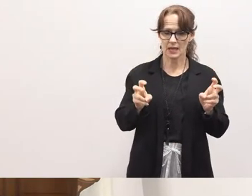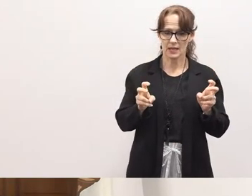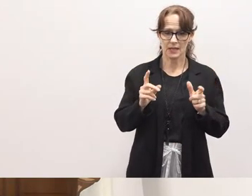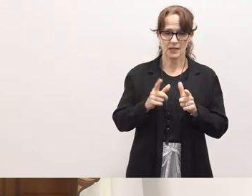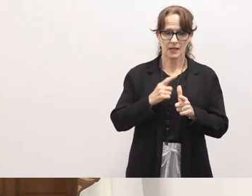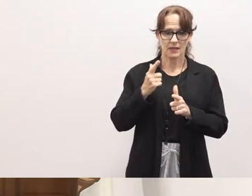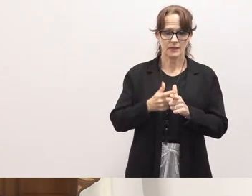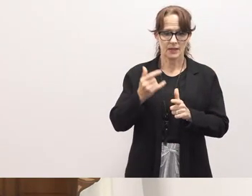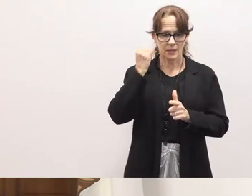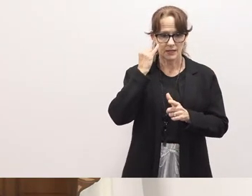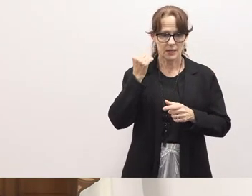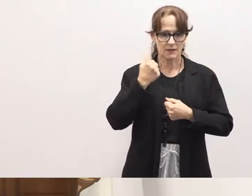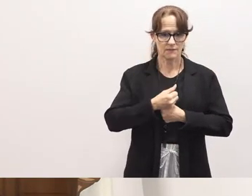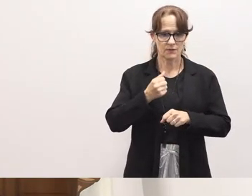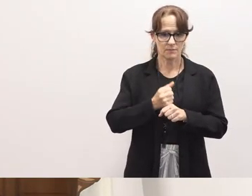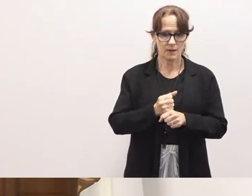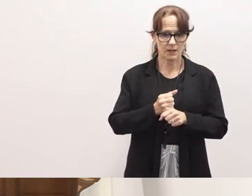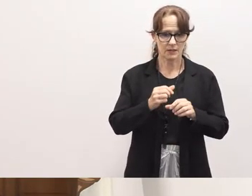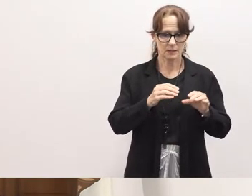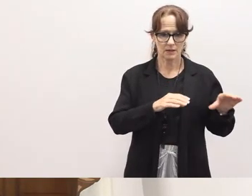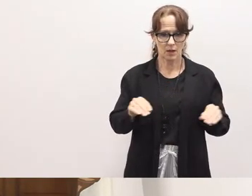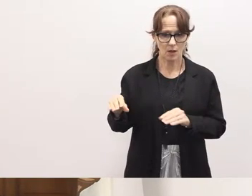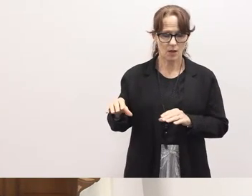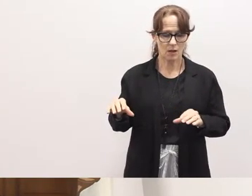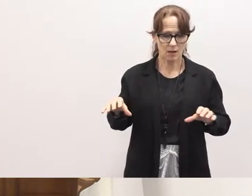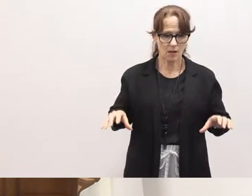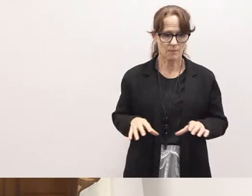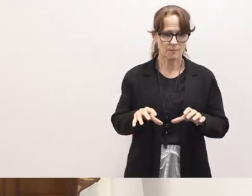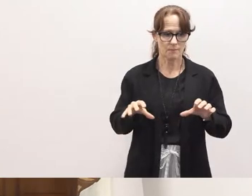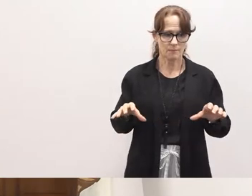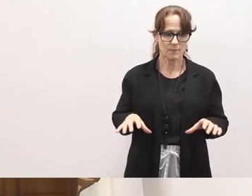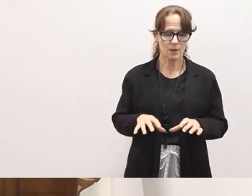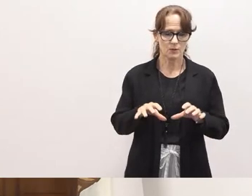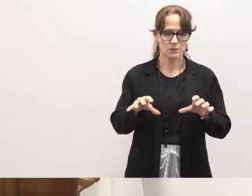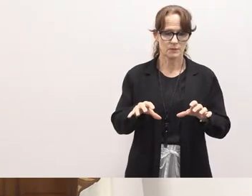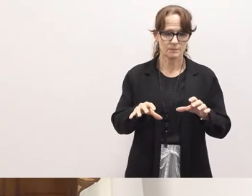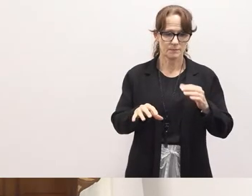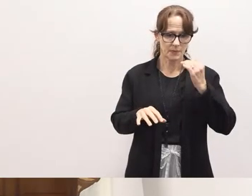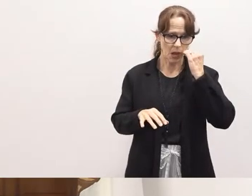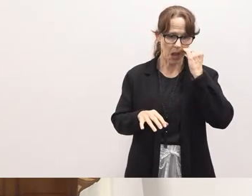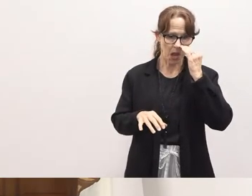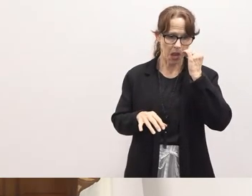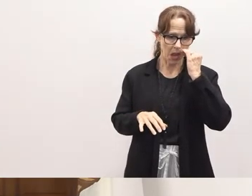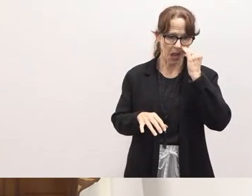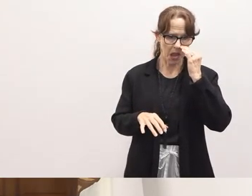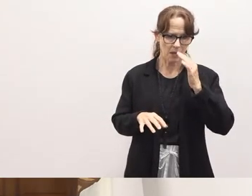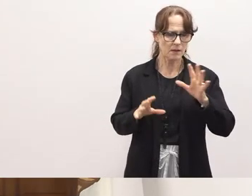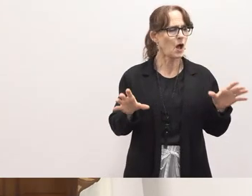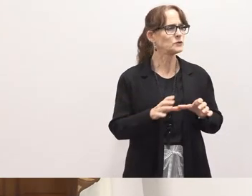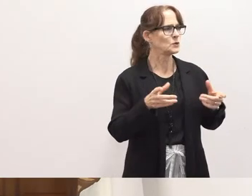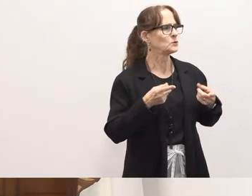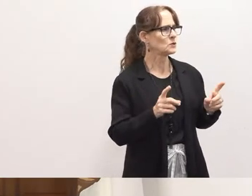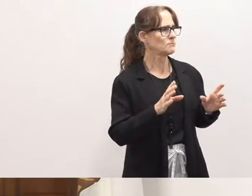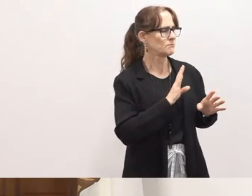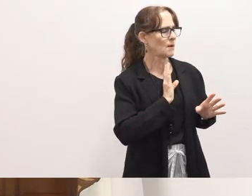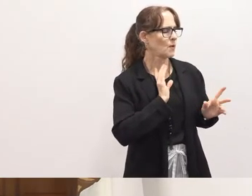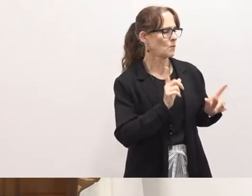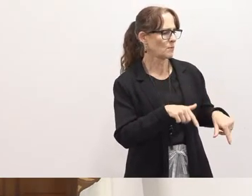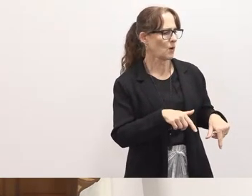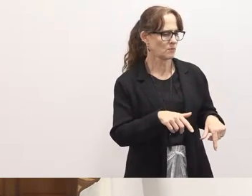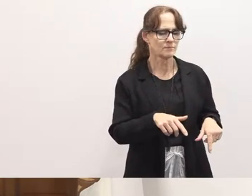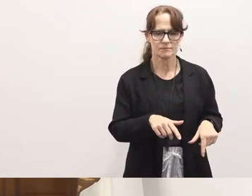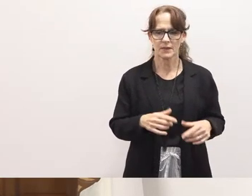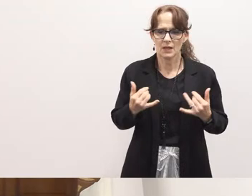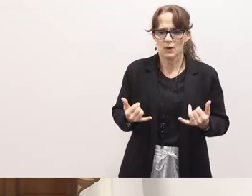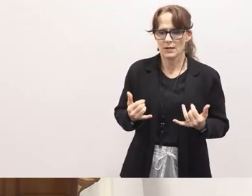if you'd like to make a motion on the... Or I can do it in my board report, right? But yeah, let's we're on this